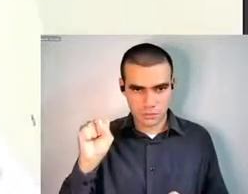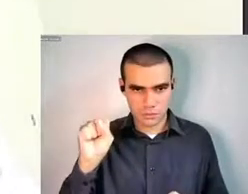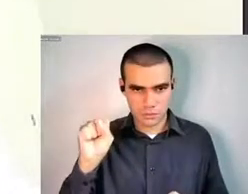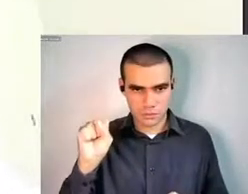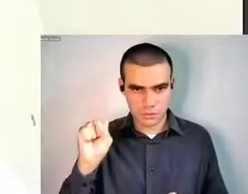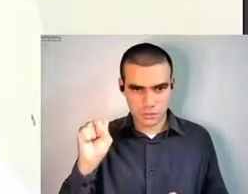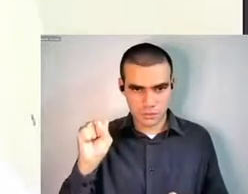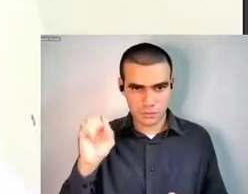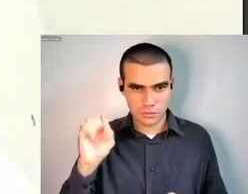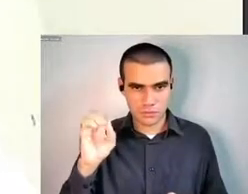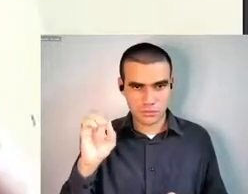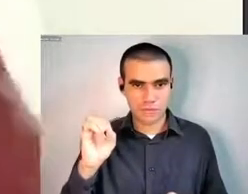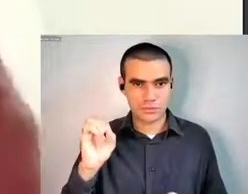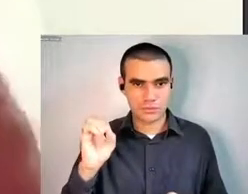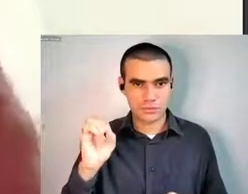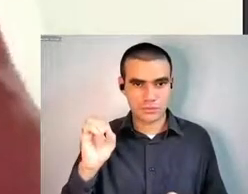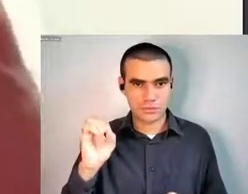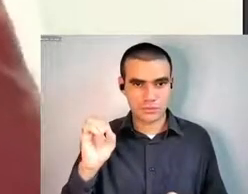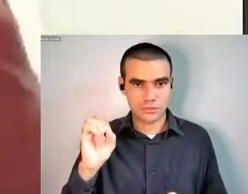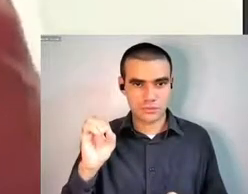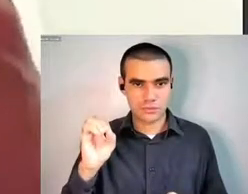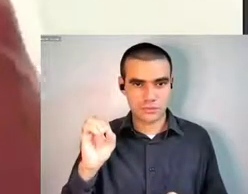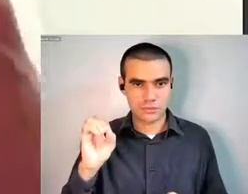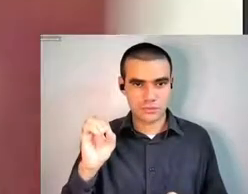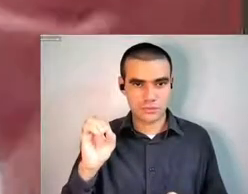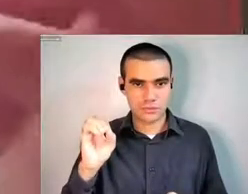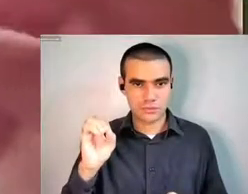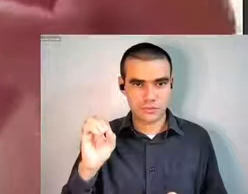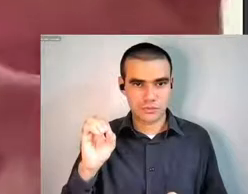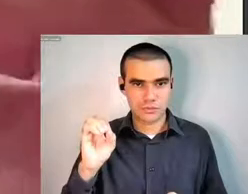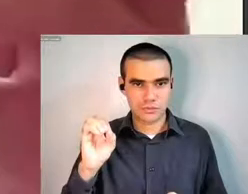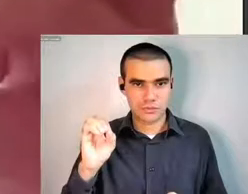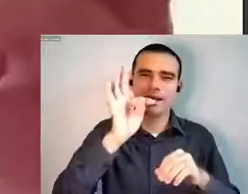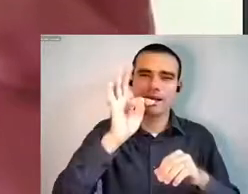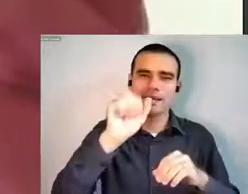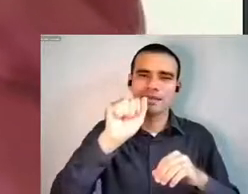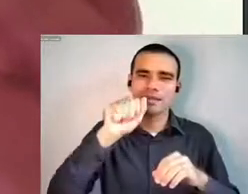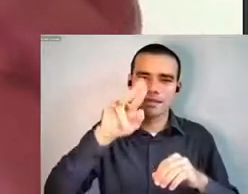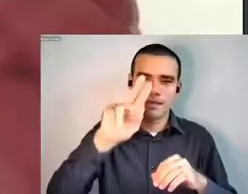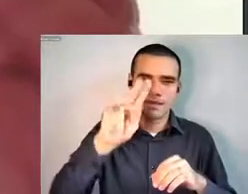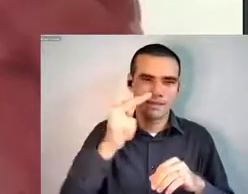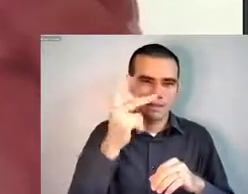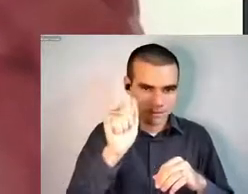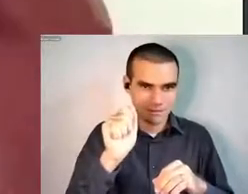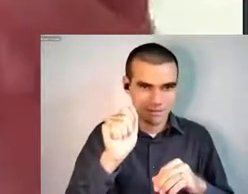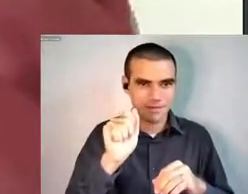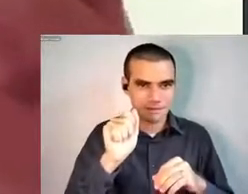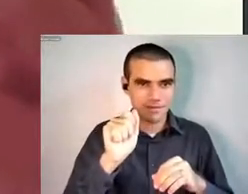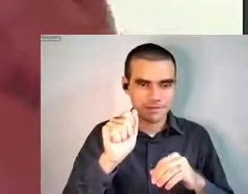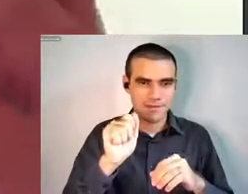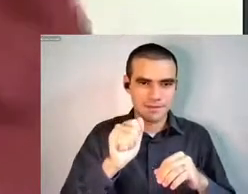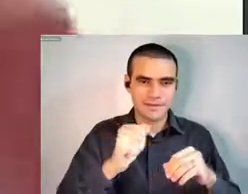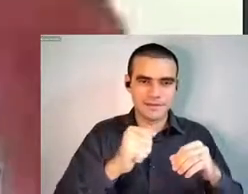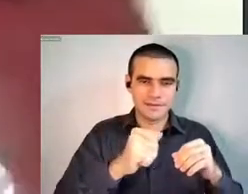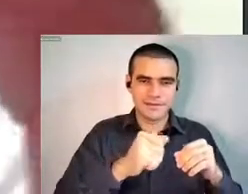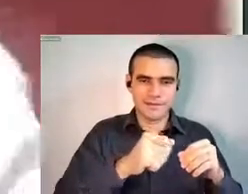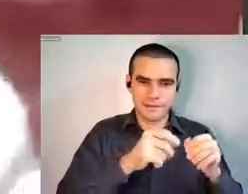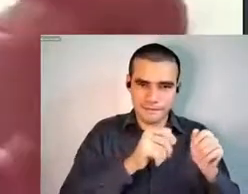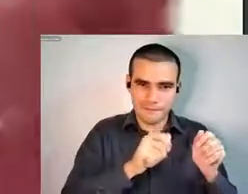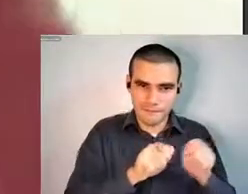This was a Brazil nut processing plant. I established as a